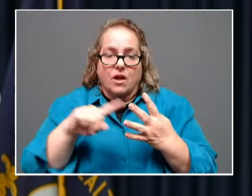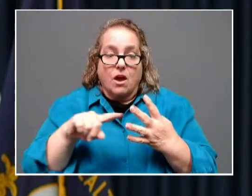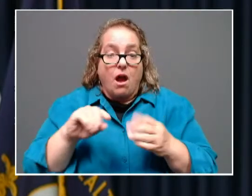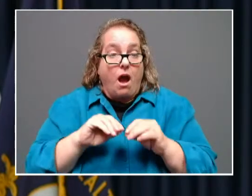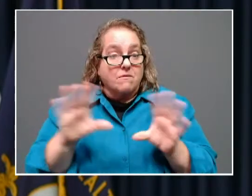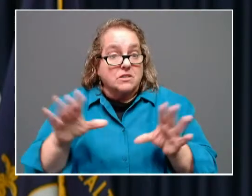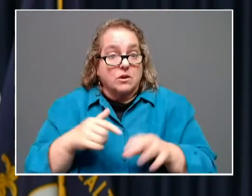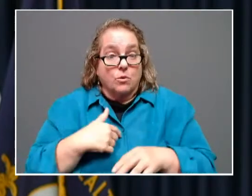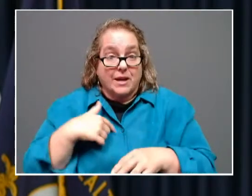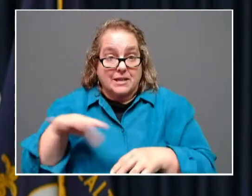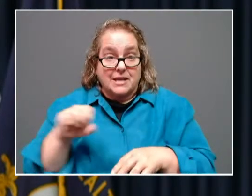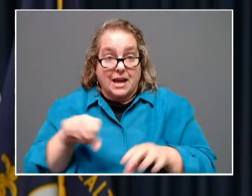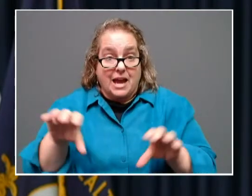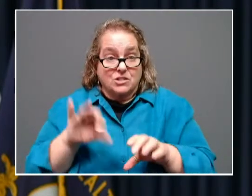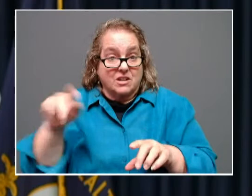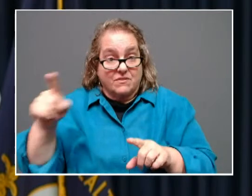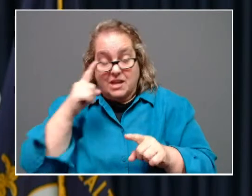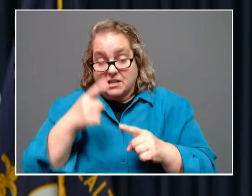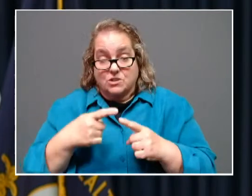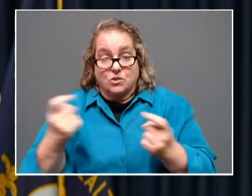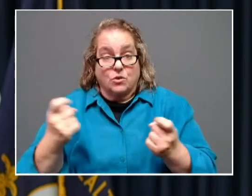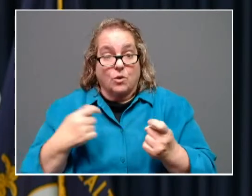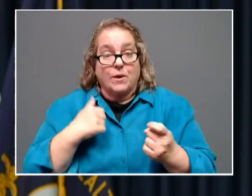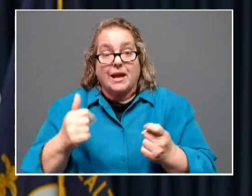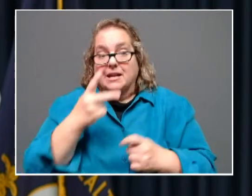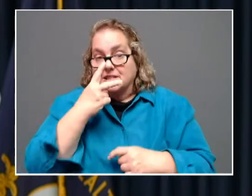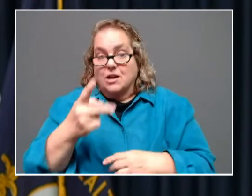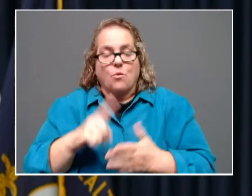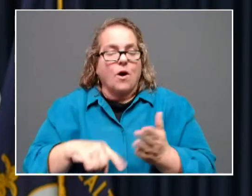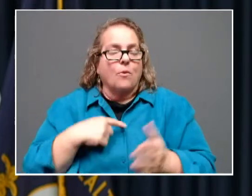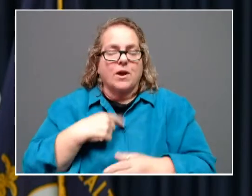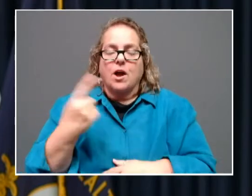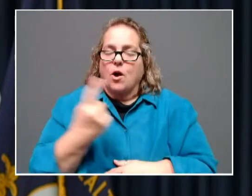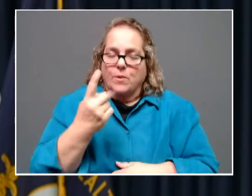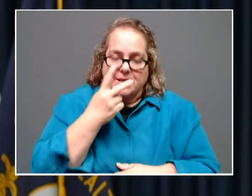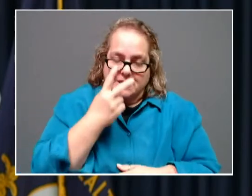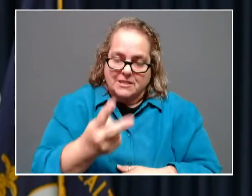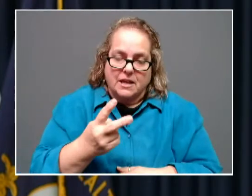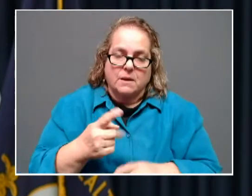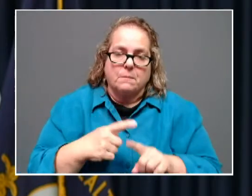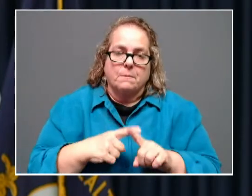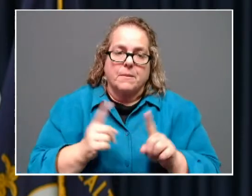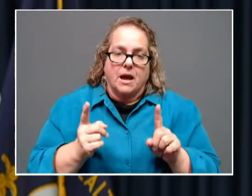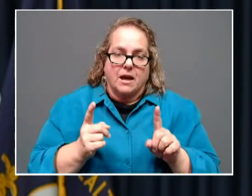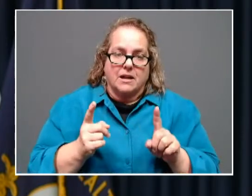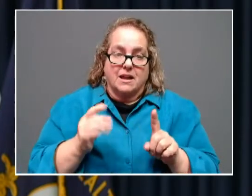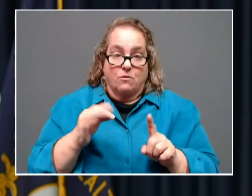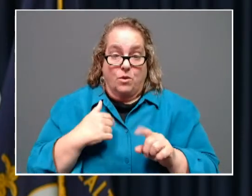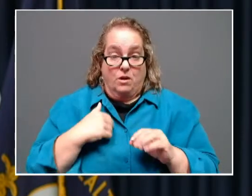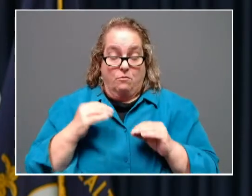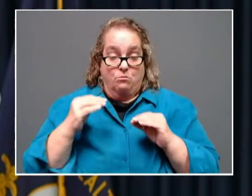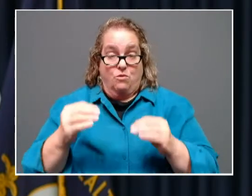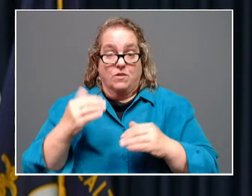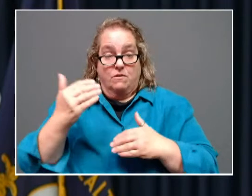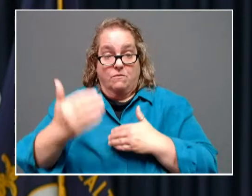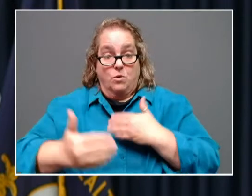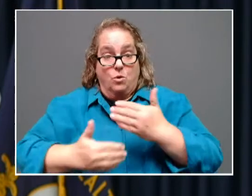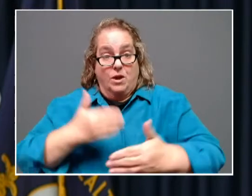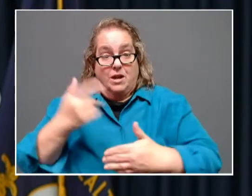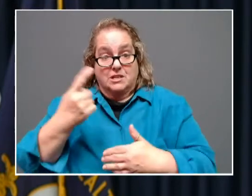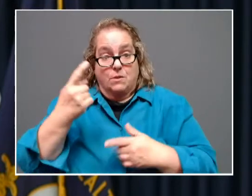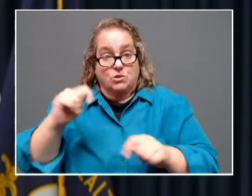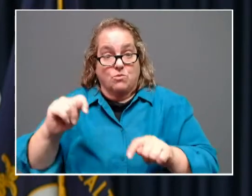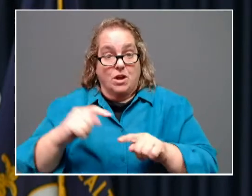action, if they disagree, we could see what we always see. But if we're moving forward and somebody else is trying to pull us